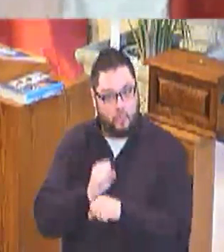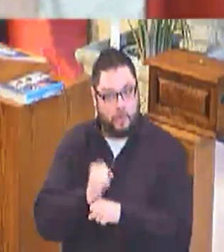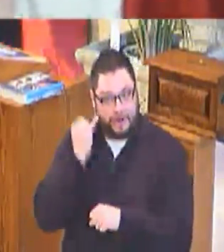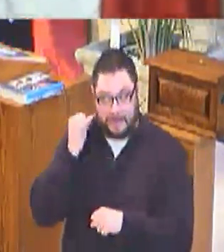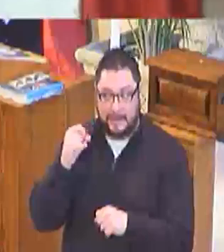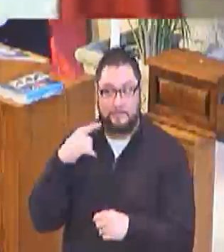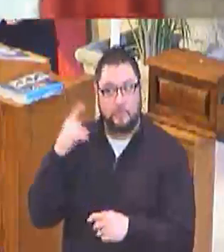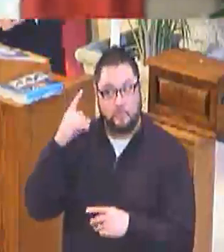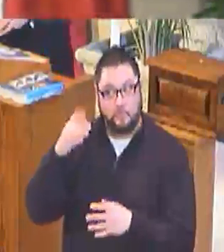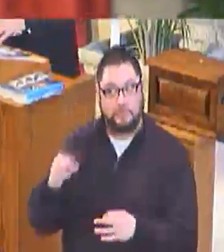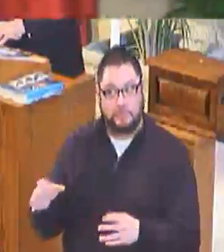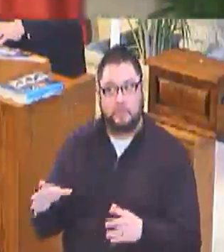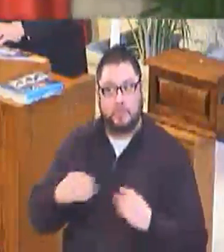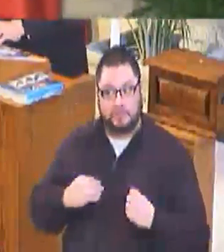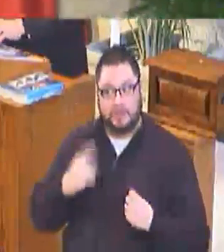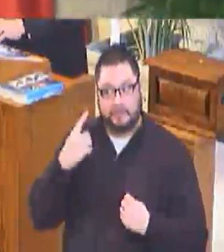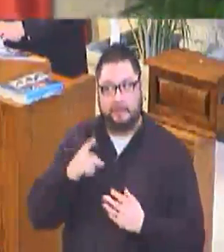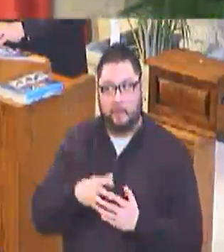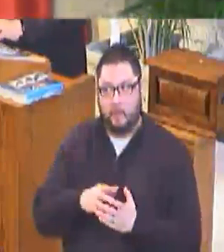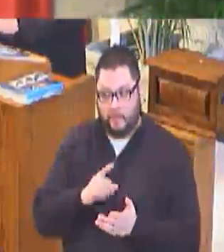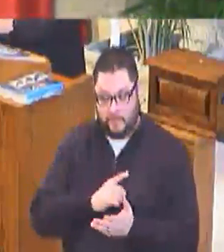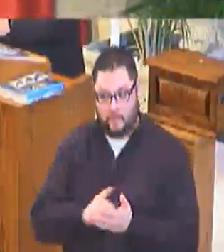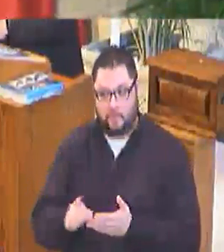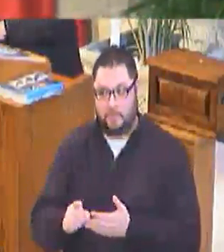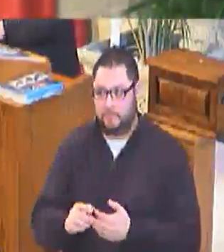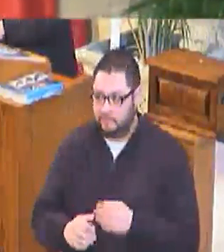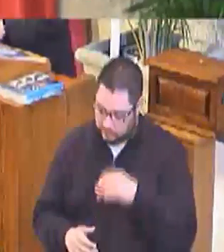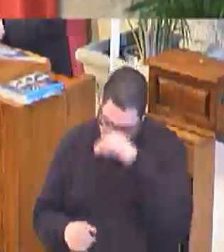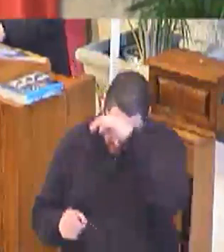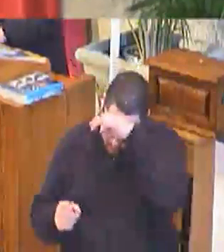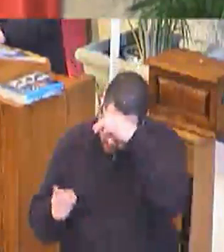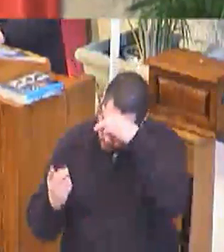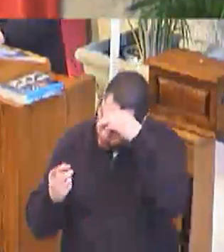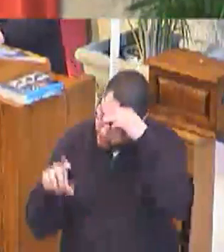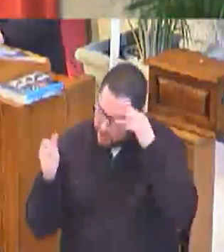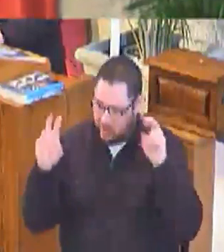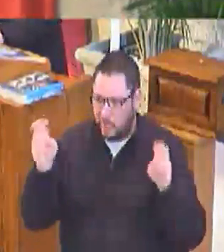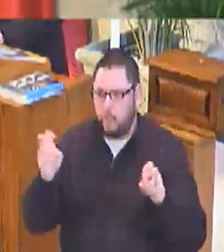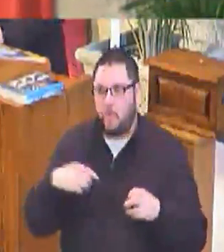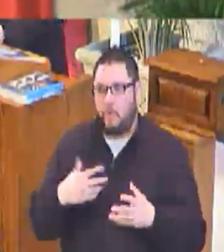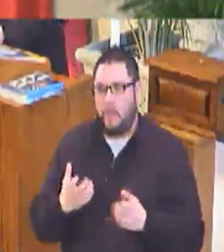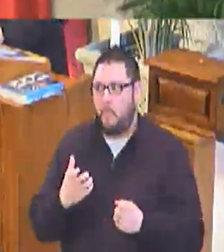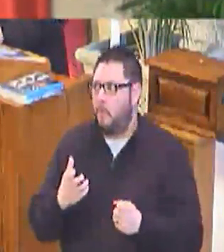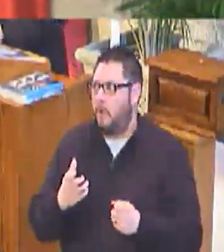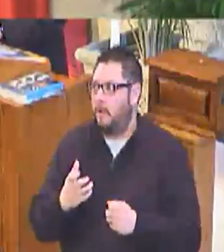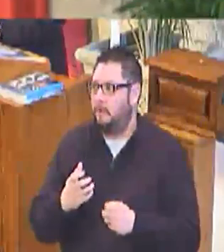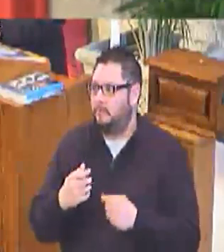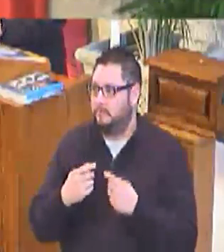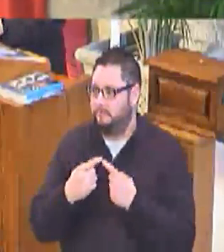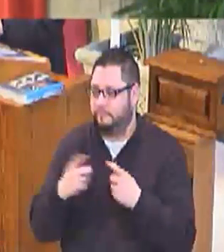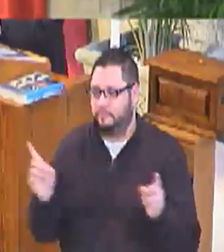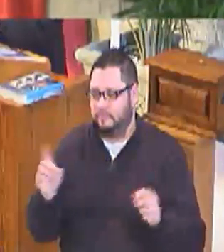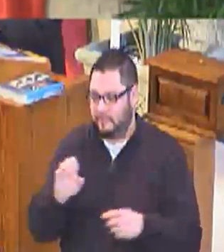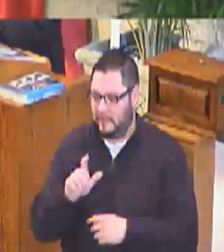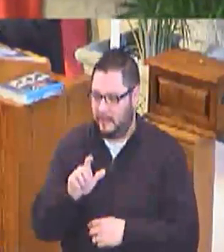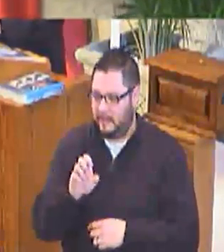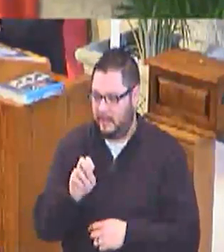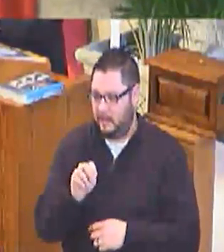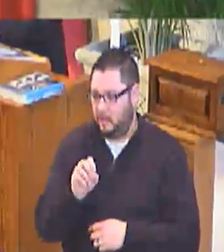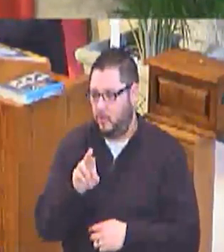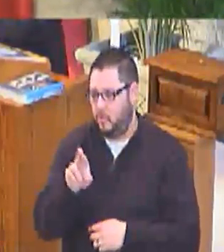to accept it for the week, is, first of all, remember one other quote I want to share with you. Eleanor Roosevelt